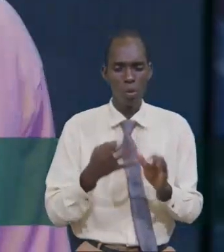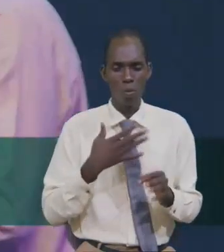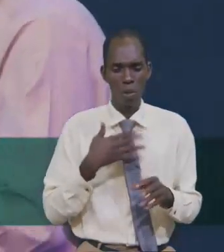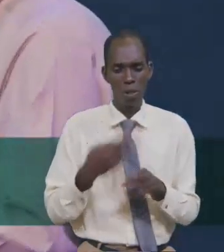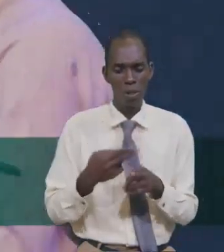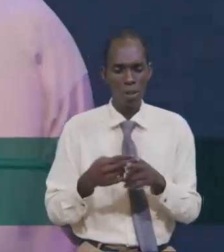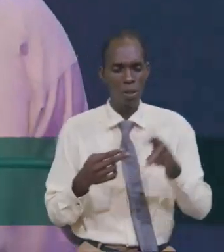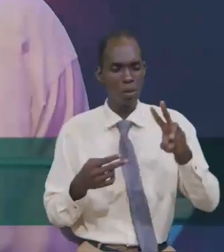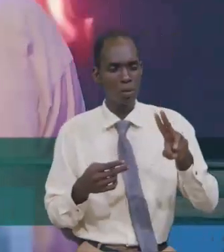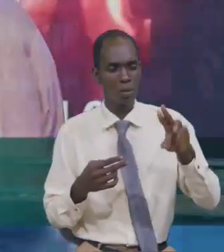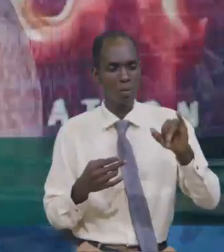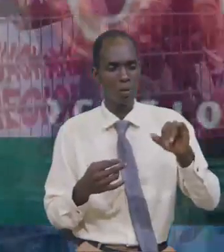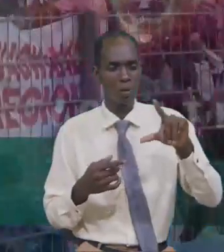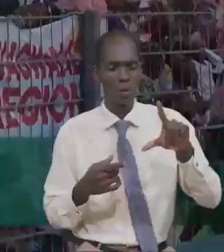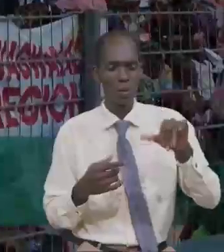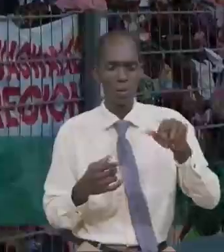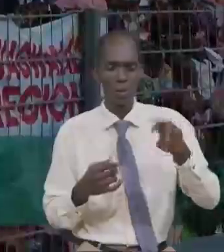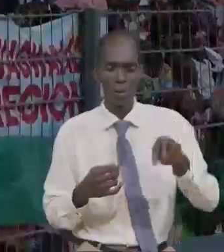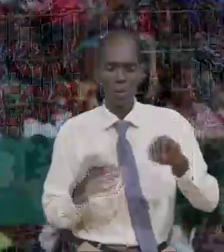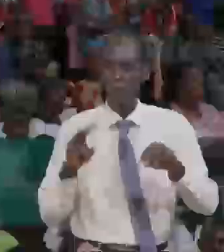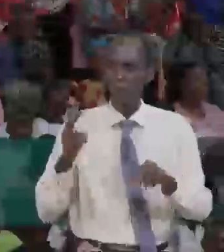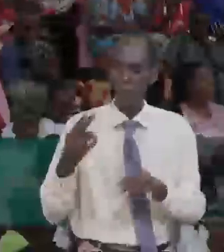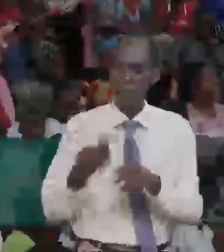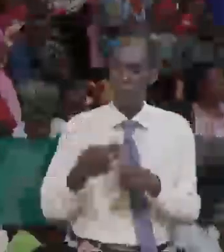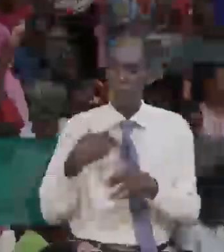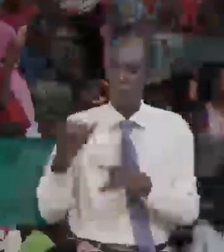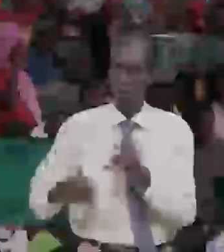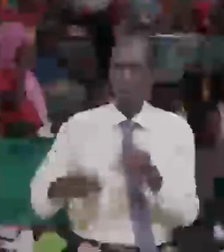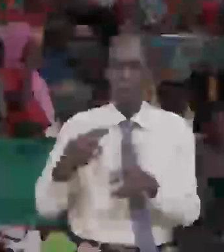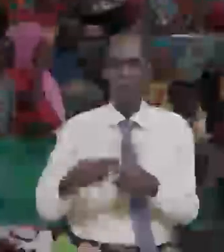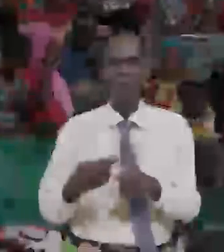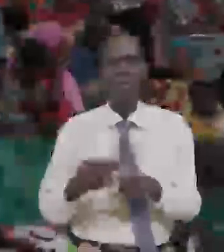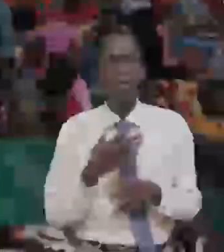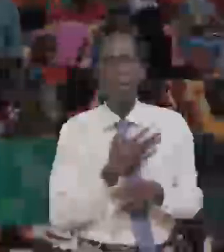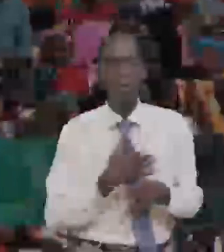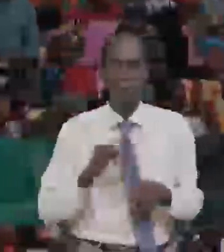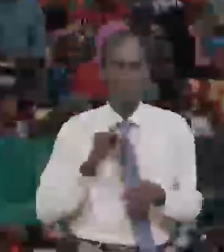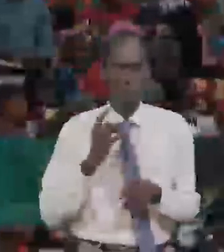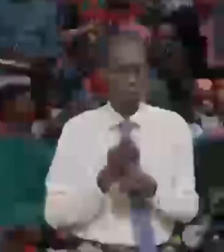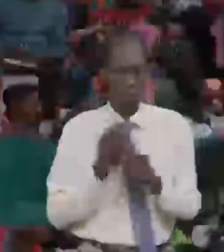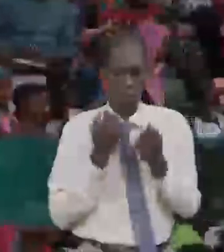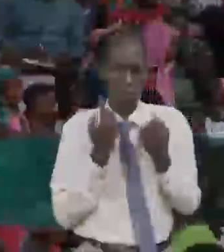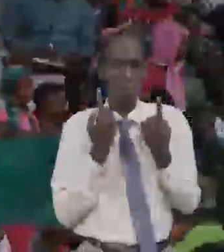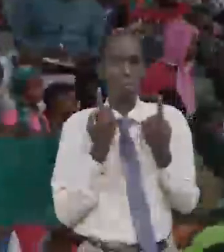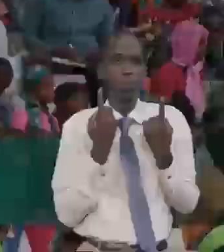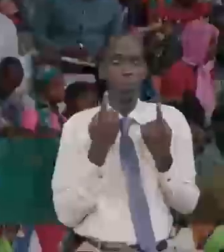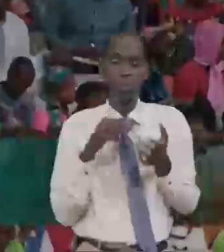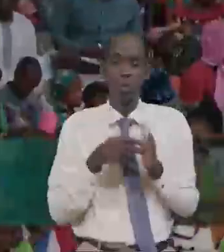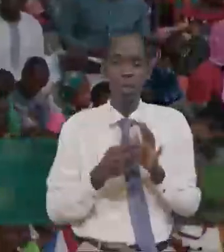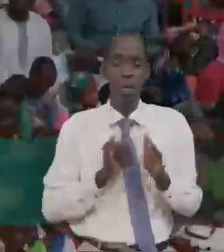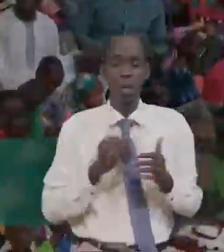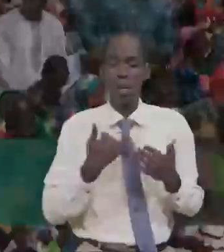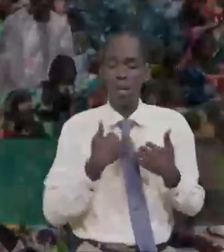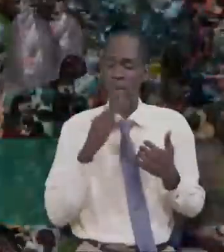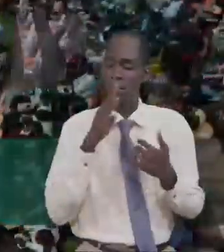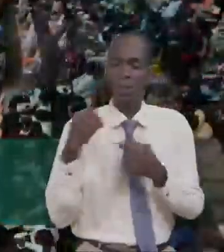like I've been sleeping. You will wake up. I said, you will wake up. If